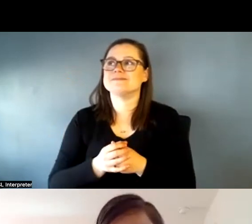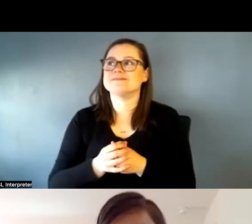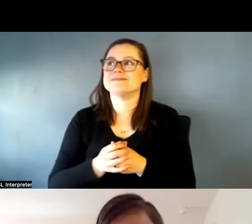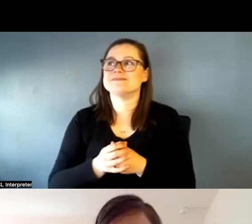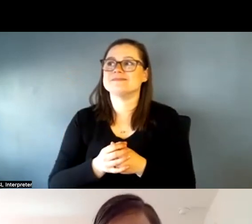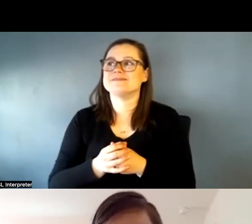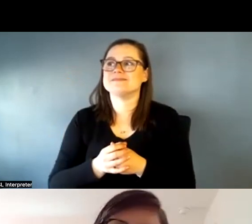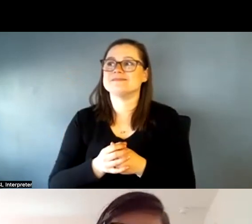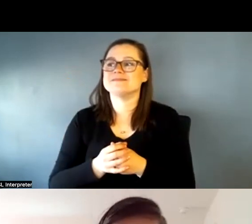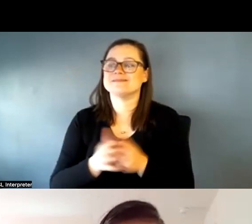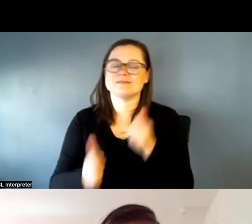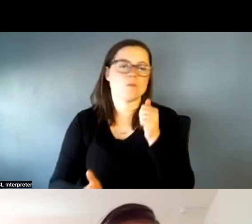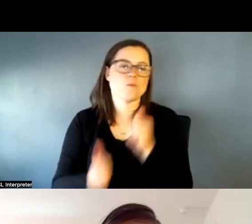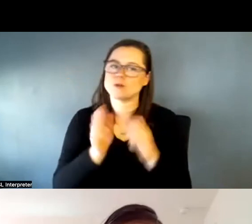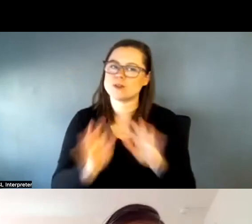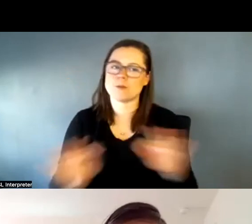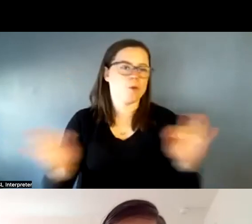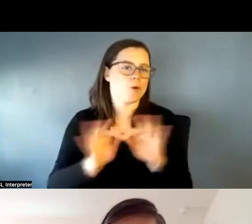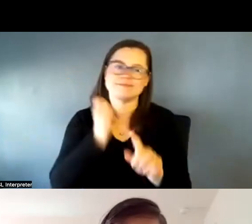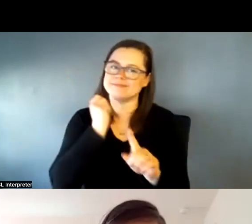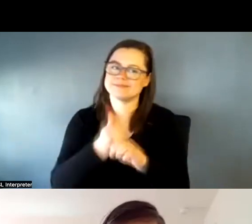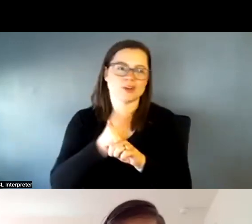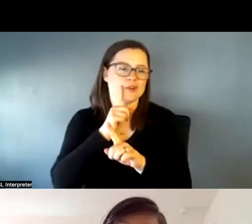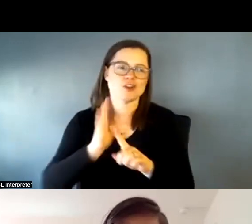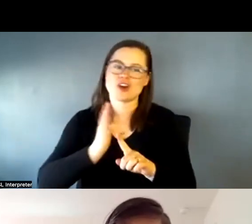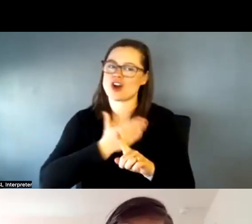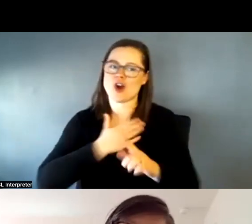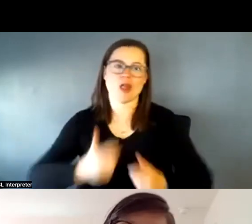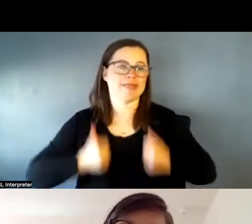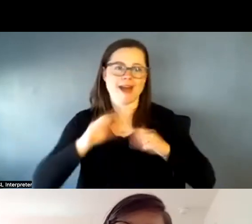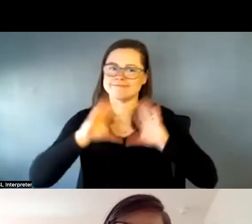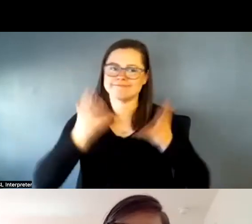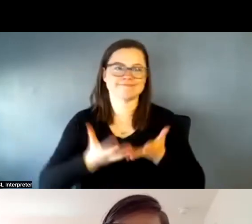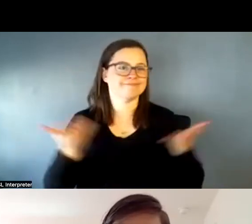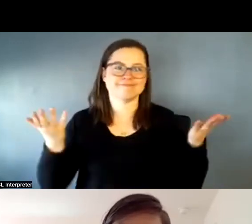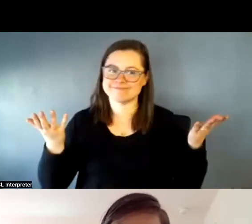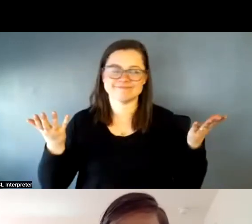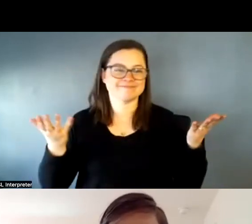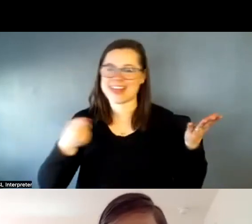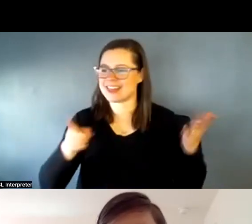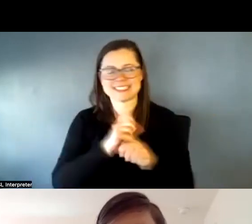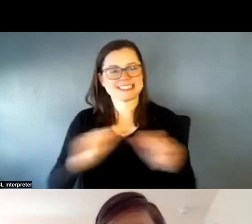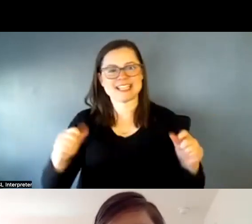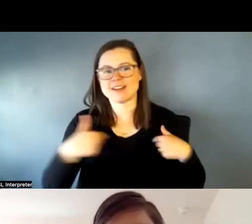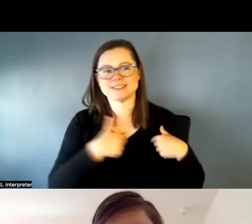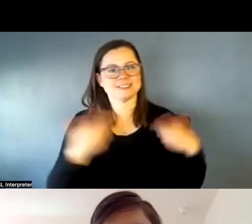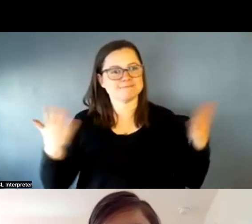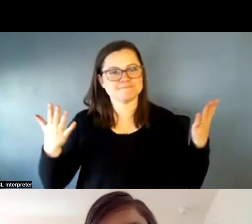consequential piece of our landscape. They're the things they're our saviors, and